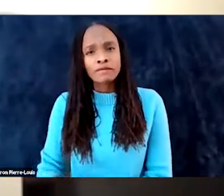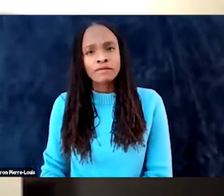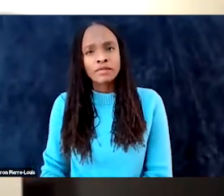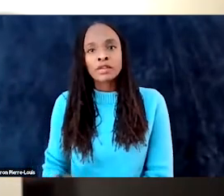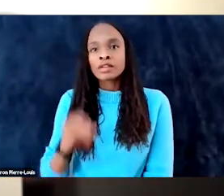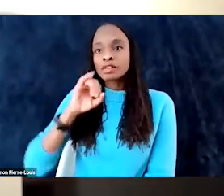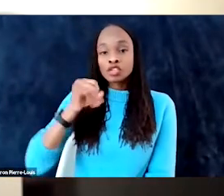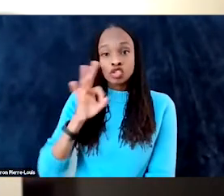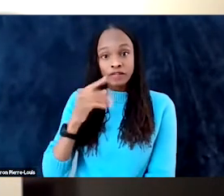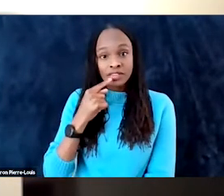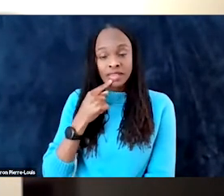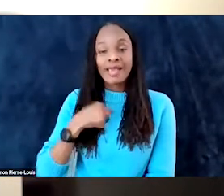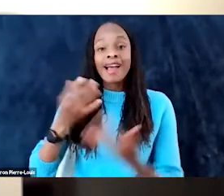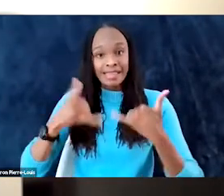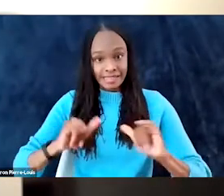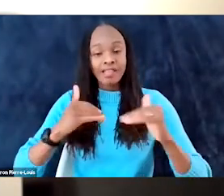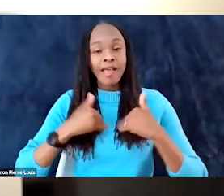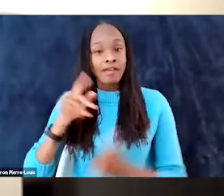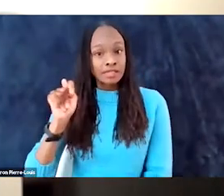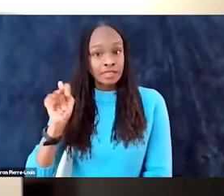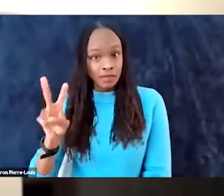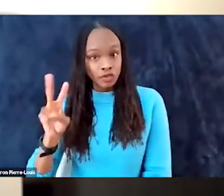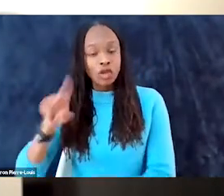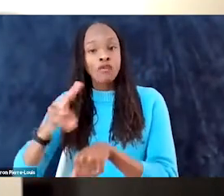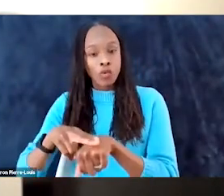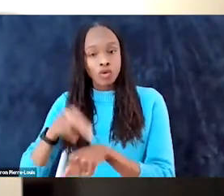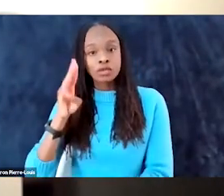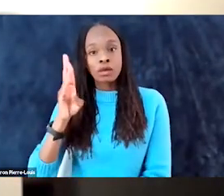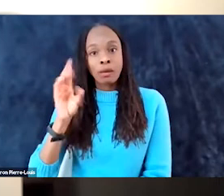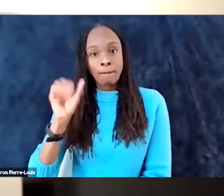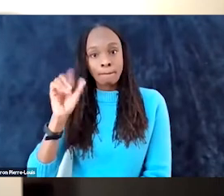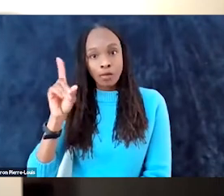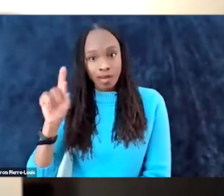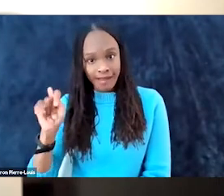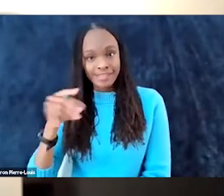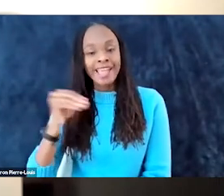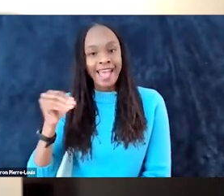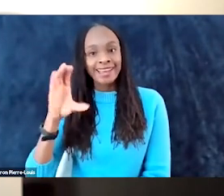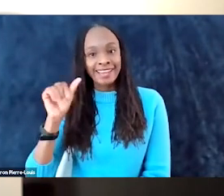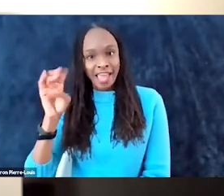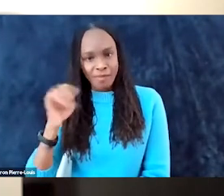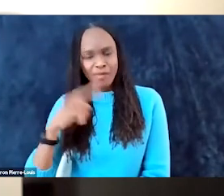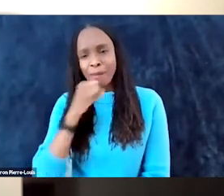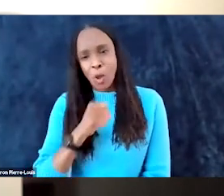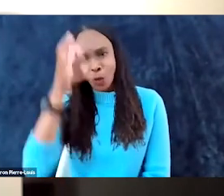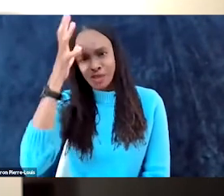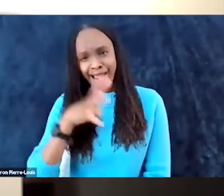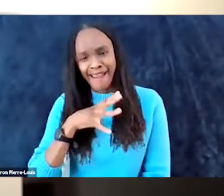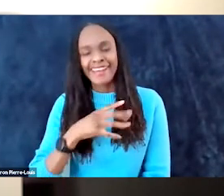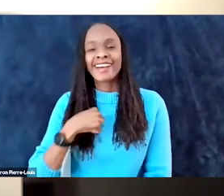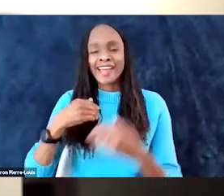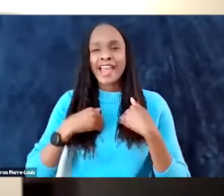still have television, of course, broadcast and cable. I'm an old guy, and I have